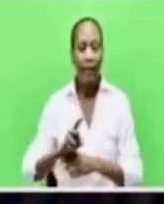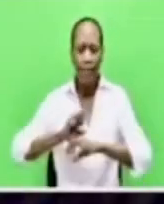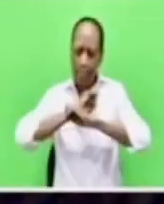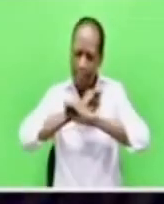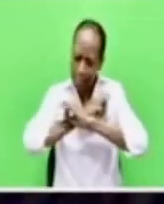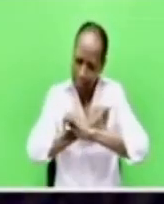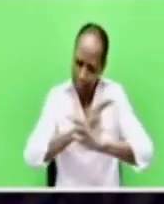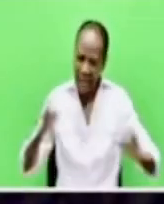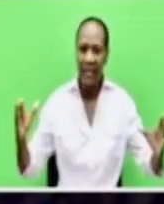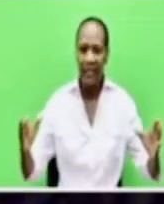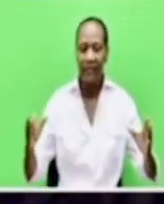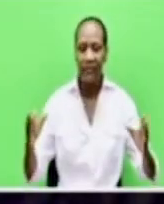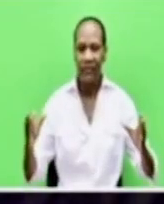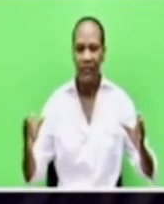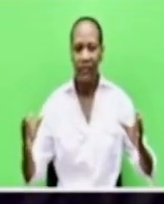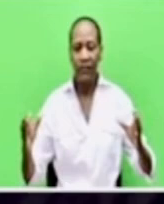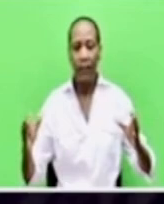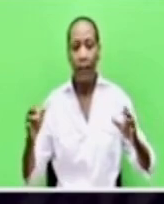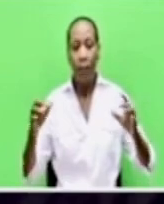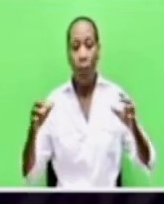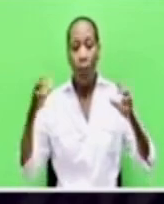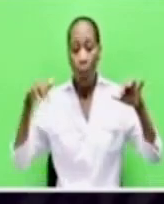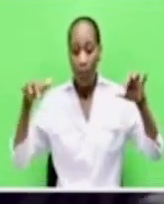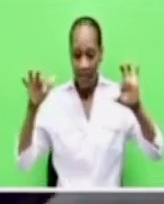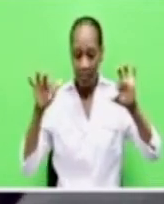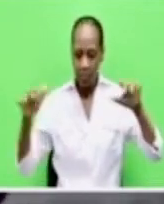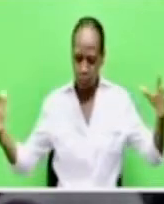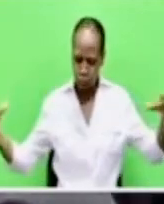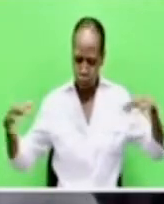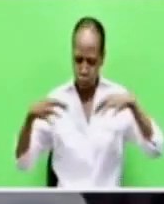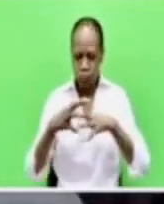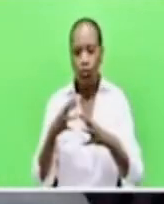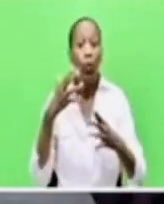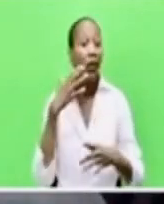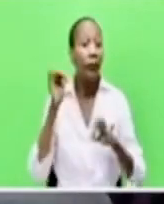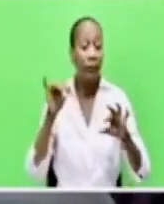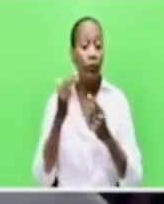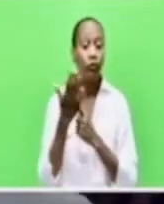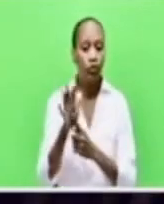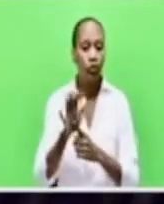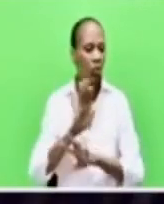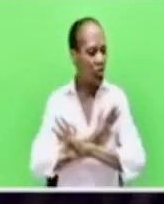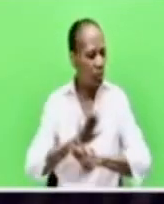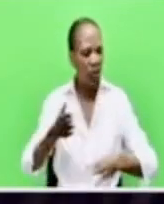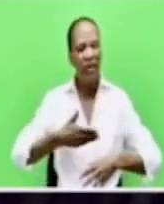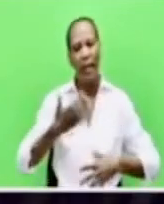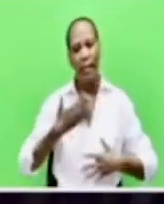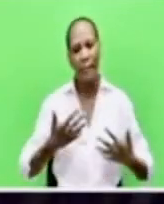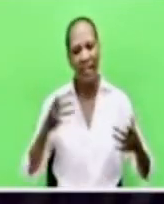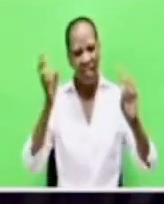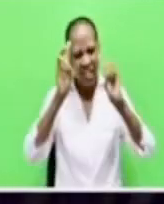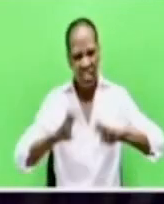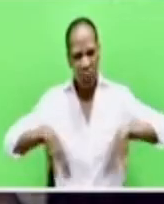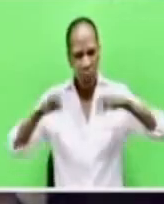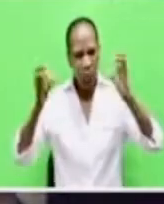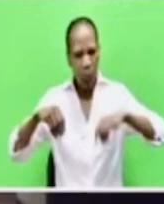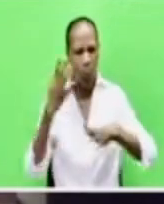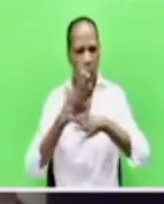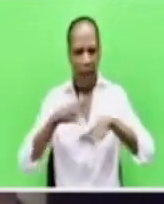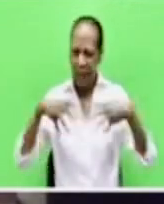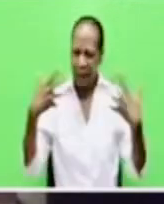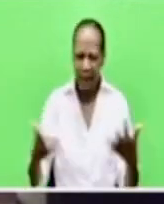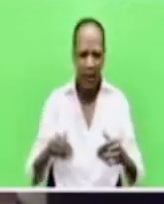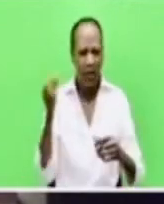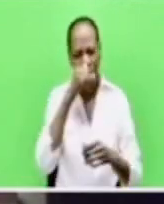post-1994, wherein thousands of our people registered their dissatisfaction of load shedding, unemployment, high levels